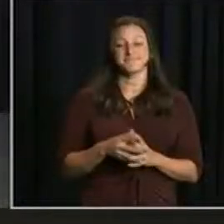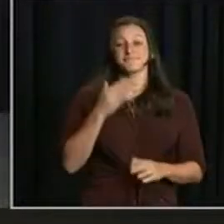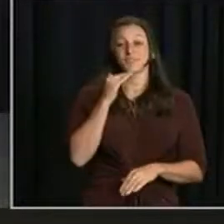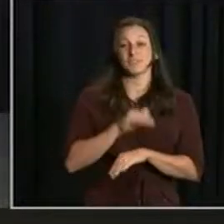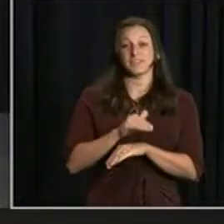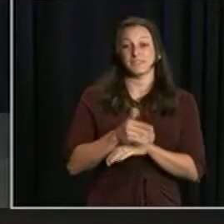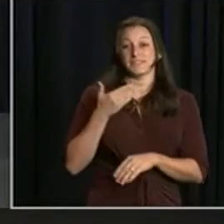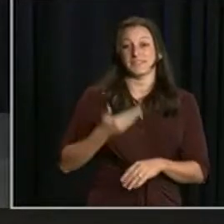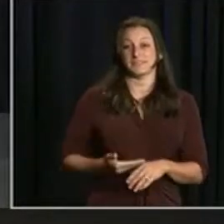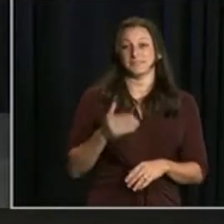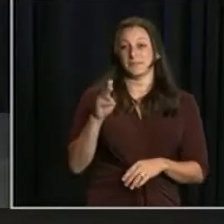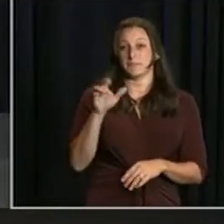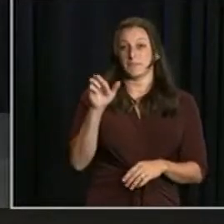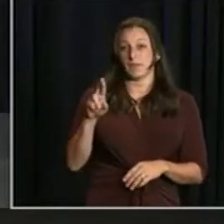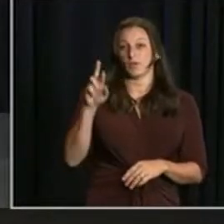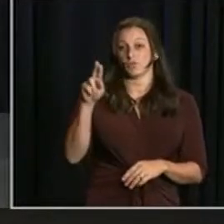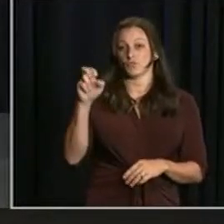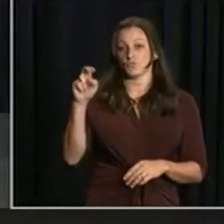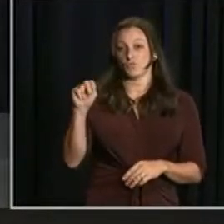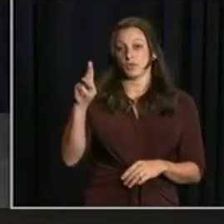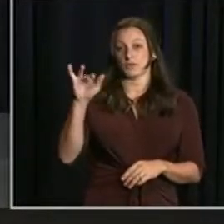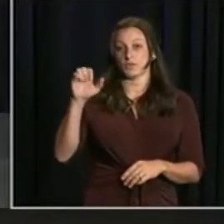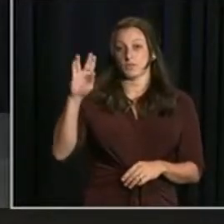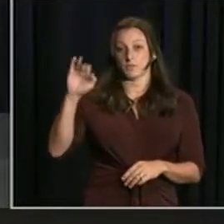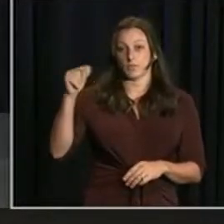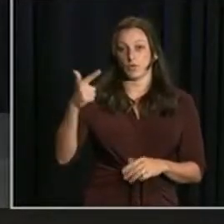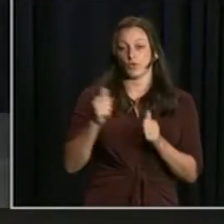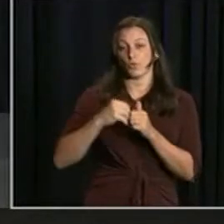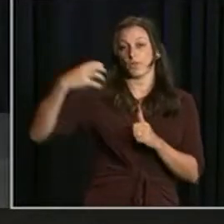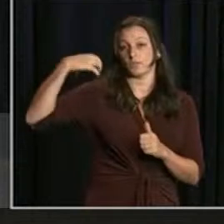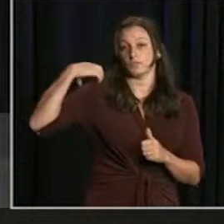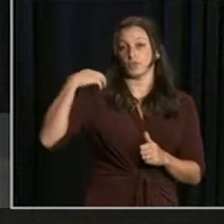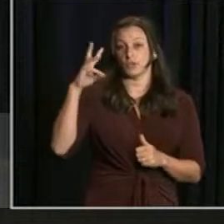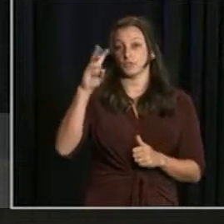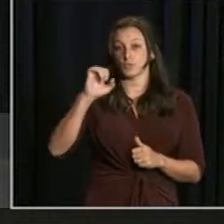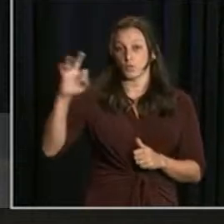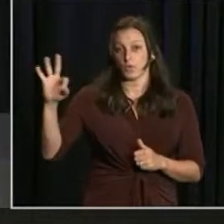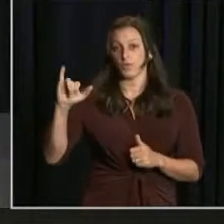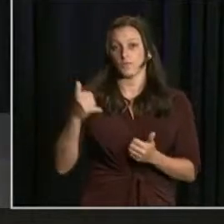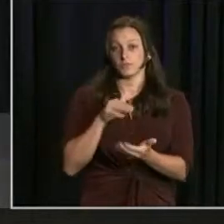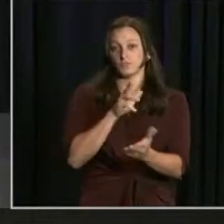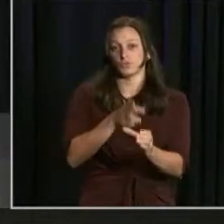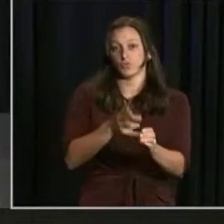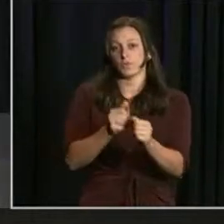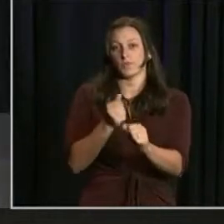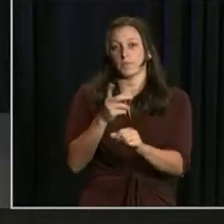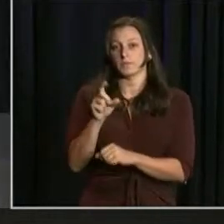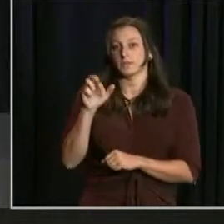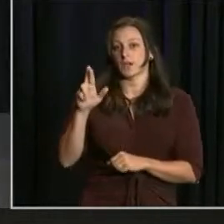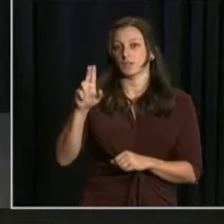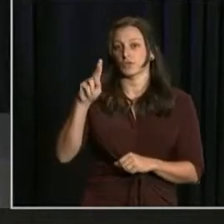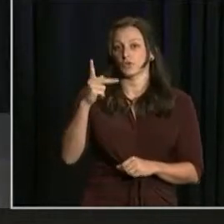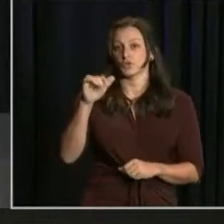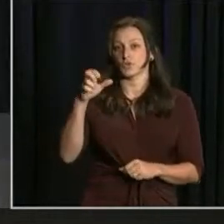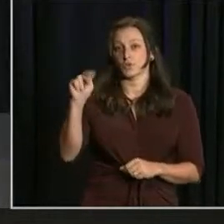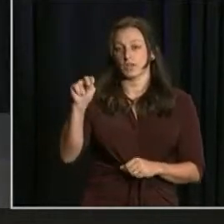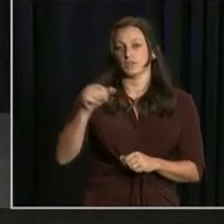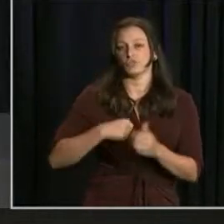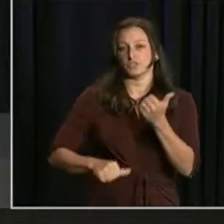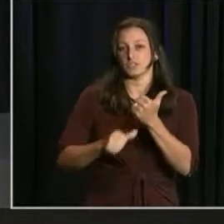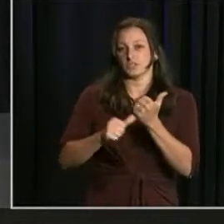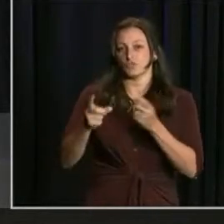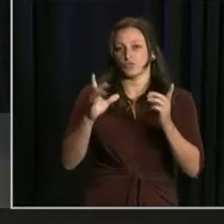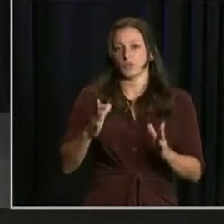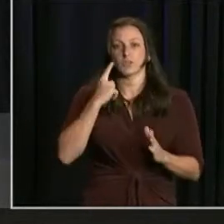Good evening. I'm Mayor Ron Nirenberg with Bexar County Judge Nelson Wolff. We're joined tonight by Dr. Anita Kurian, who's our Assistant Director of Metro Health, and this